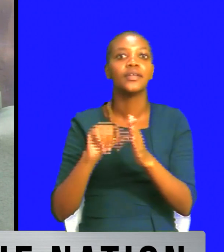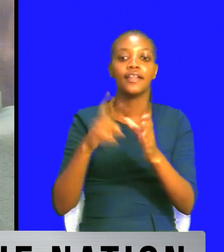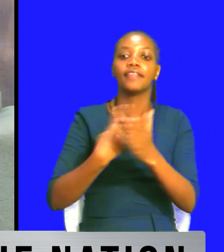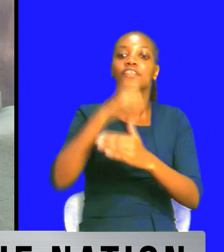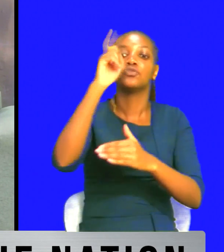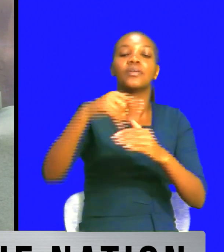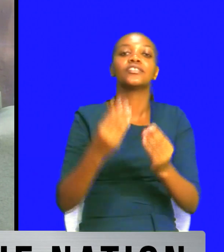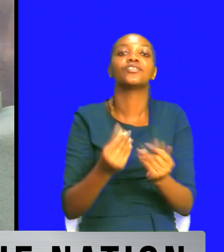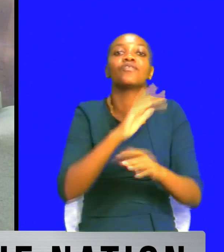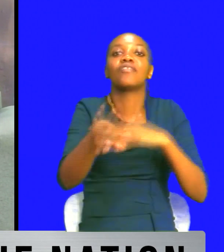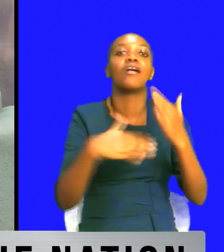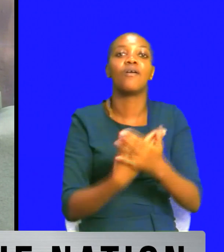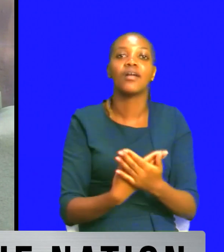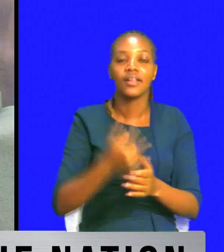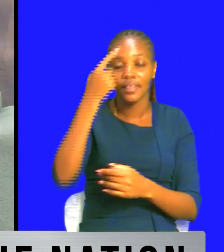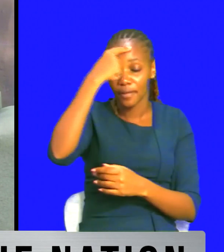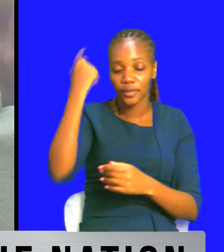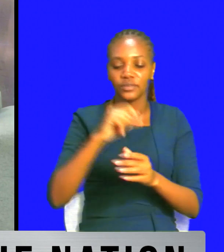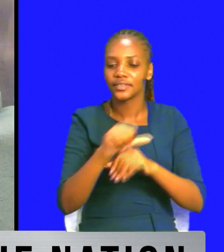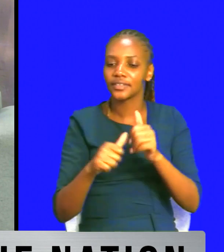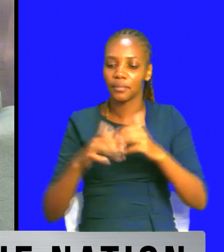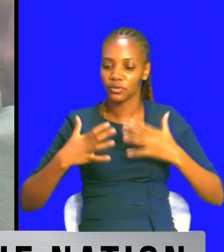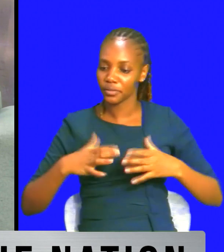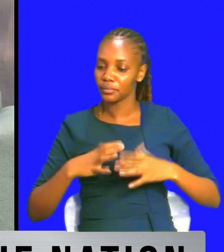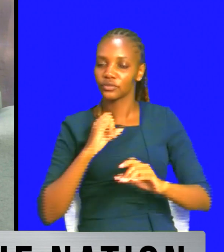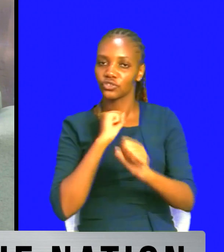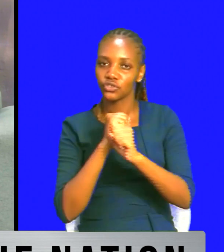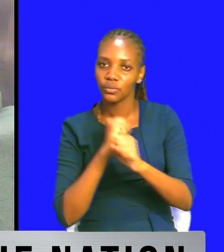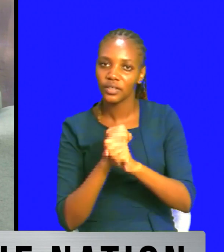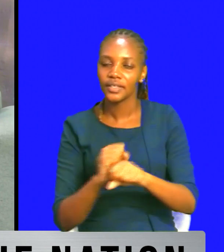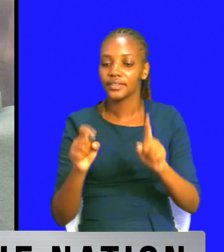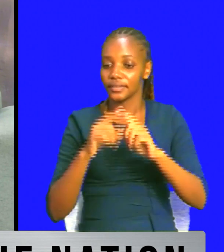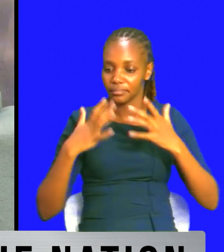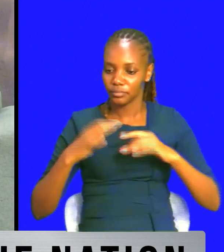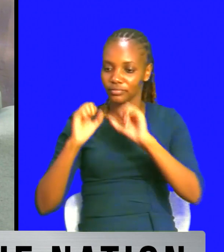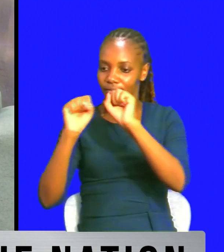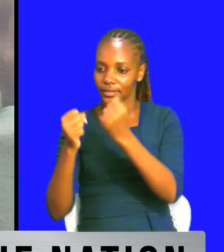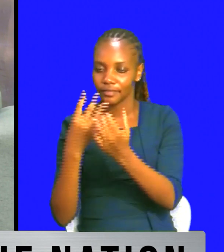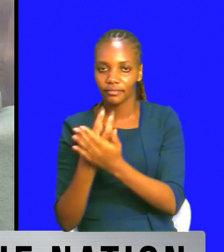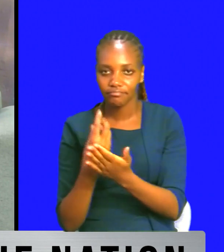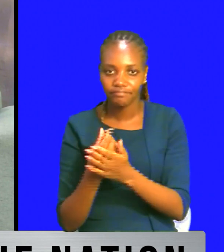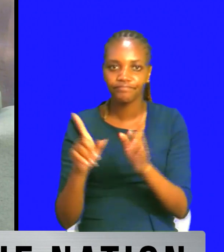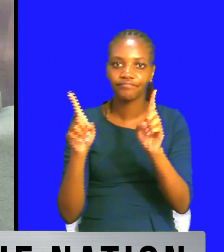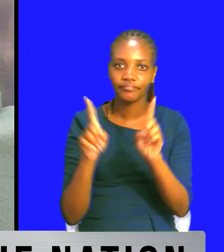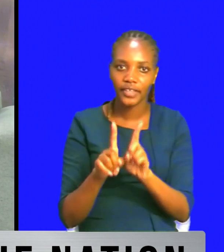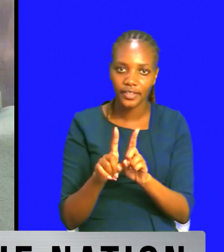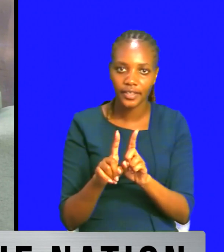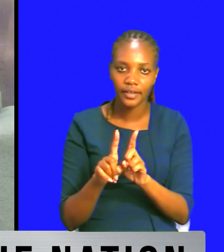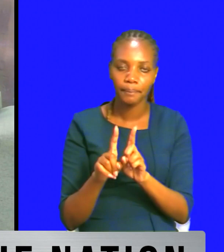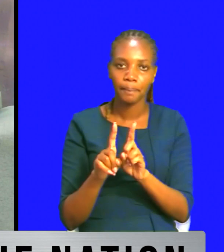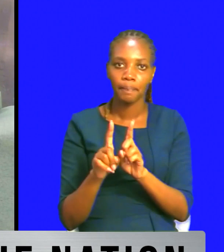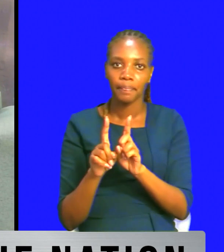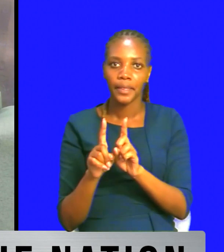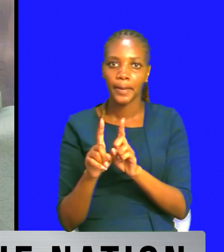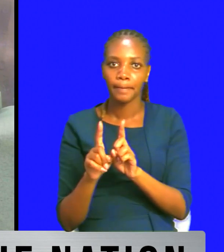because you see, it is about people's jobs. It is about people being able to save. It is about them being able to meet their